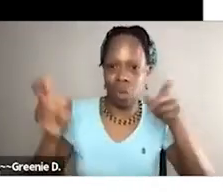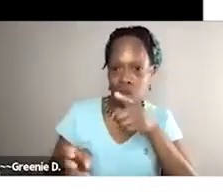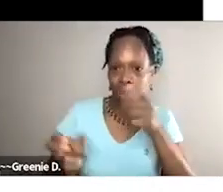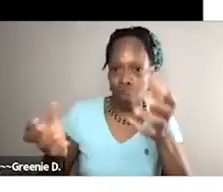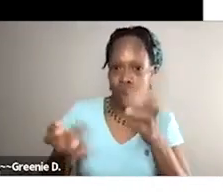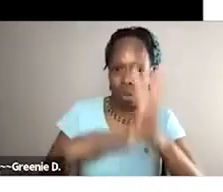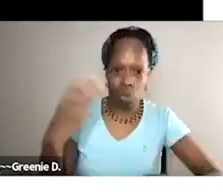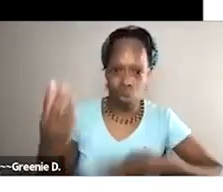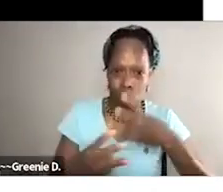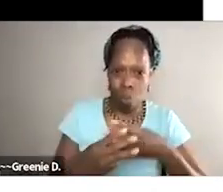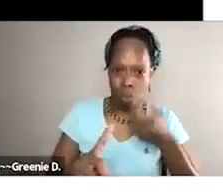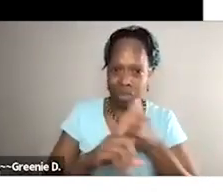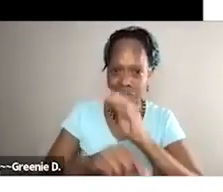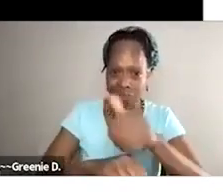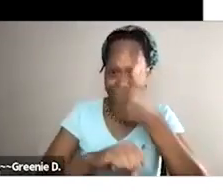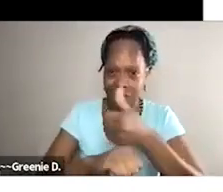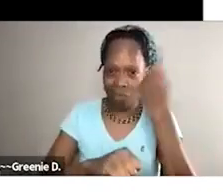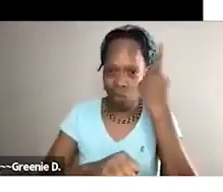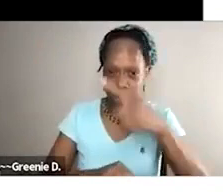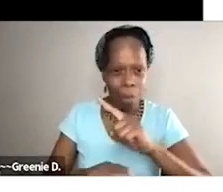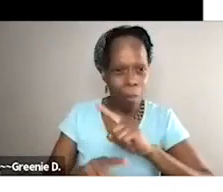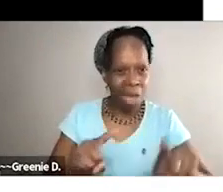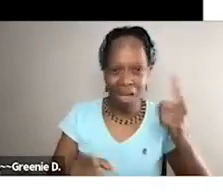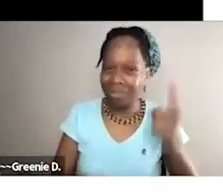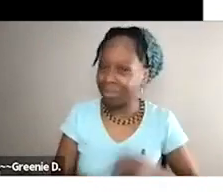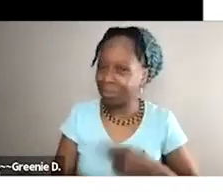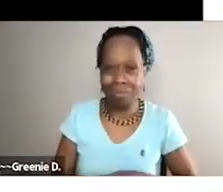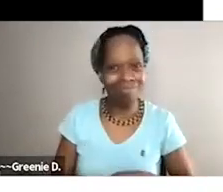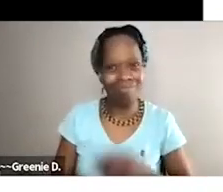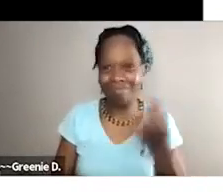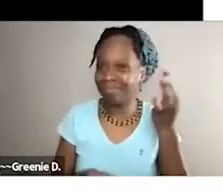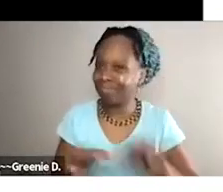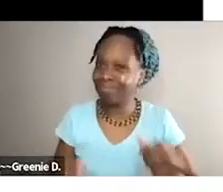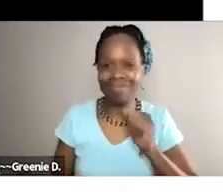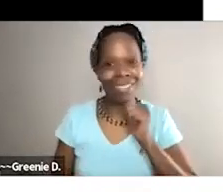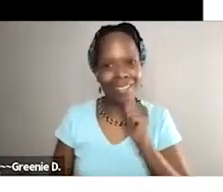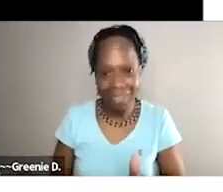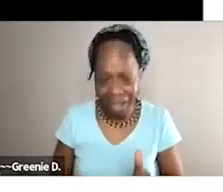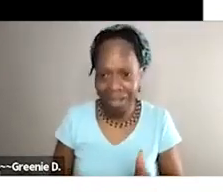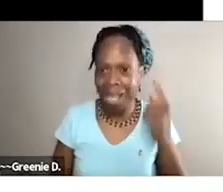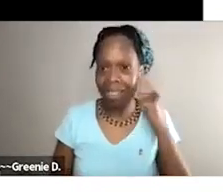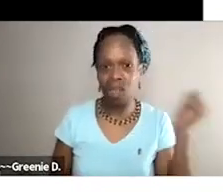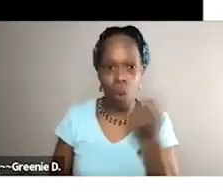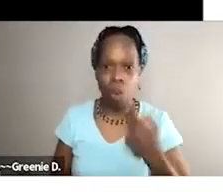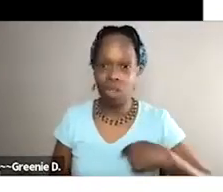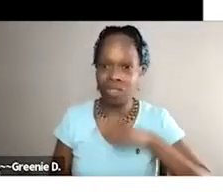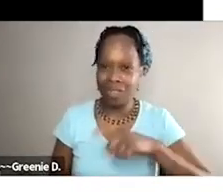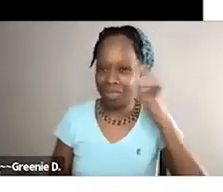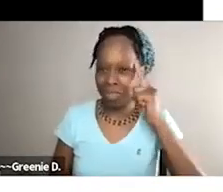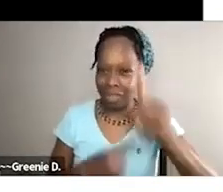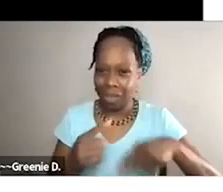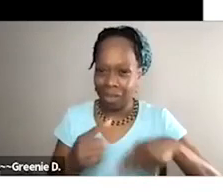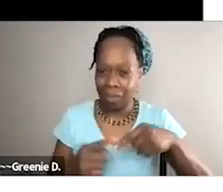it just isn't. And I think all of us need to have a little reflection on that. And then when we're thinking about our school environments, what does that look like?